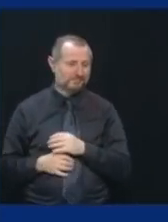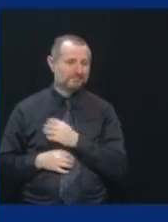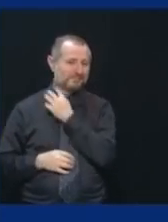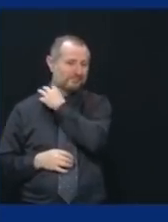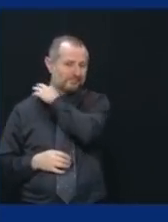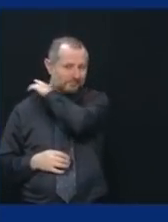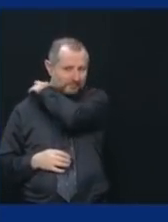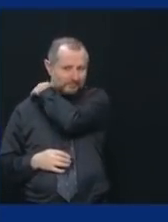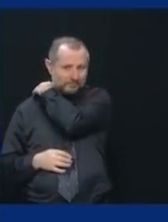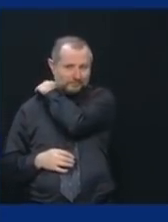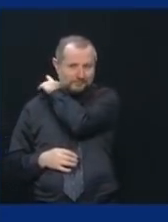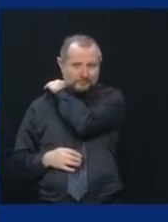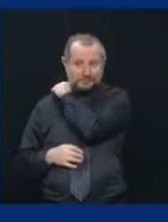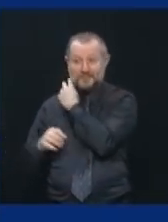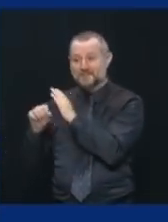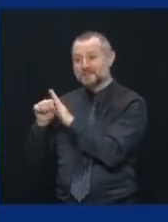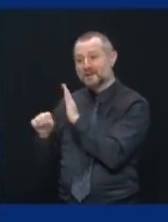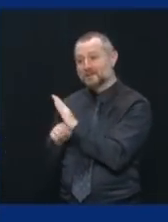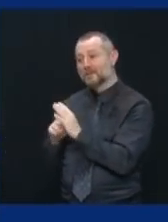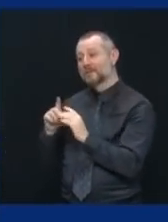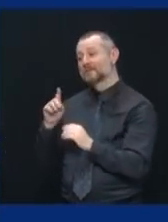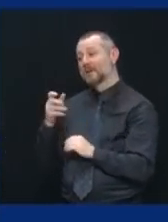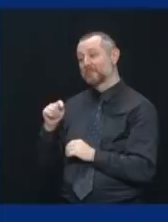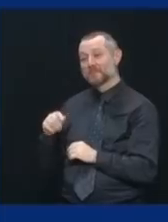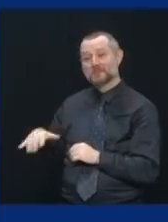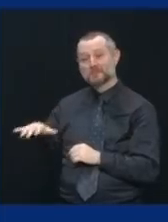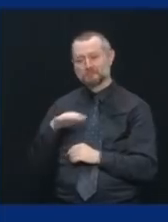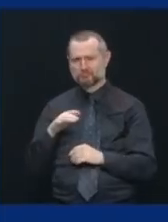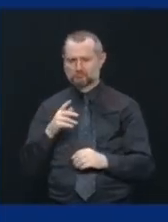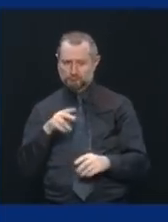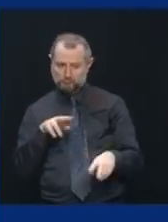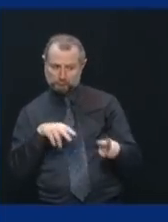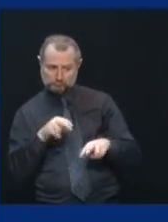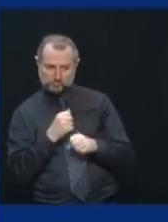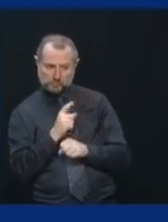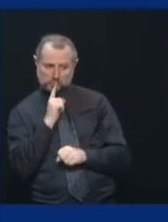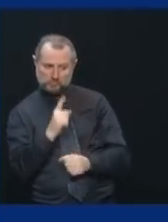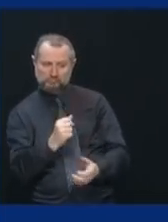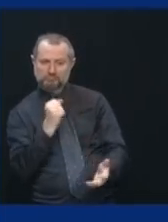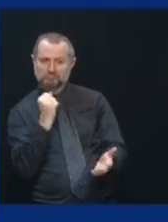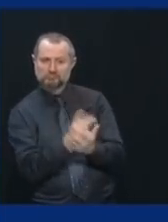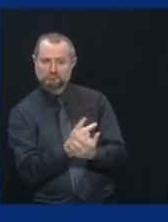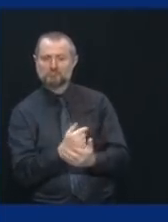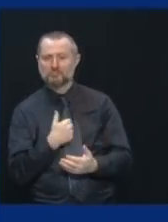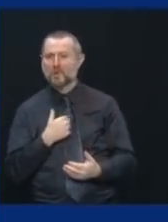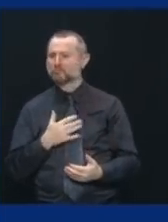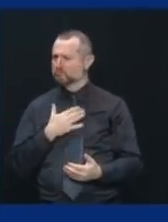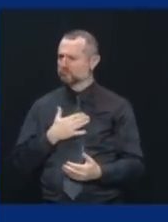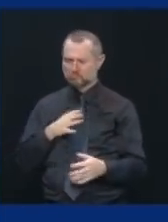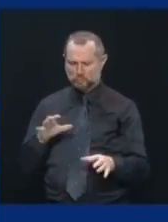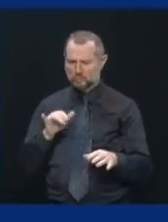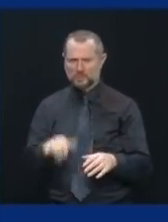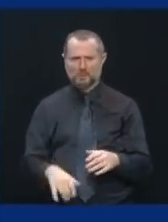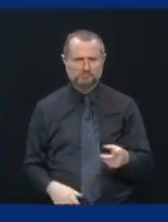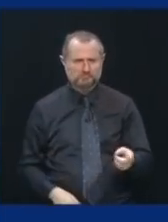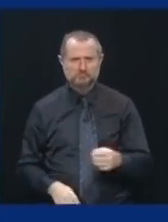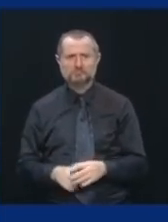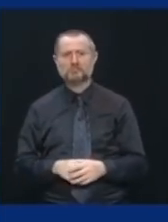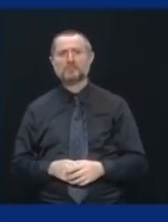reviewed by the State Department of Health and they said there was an intelligent protocol to it, I would do it. So I think